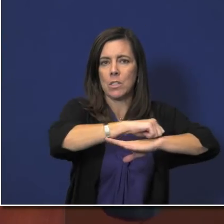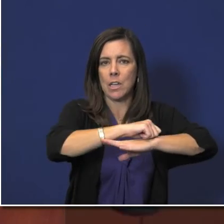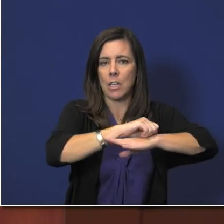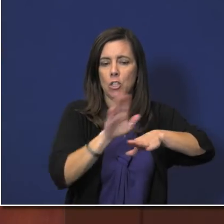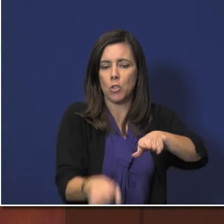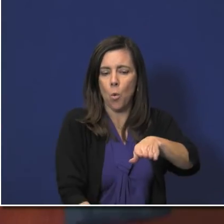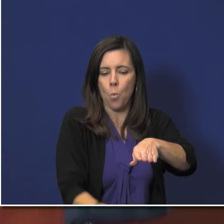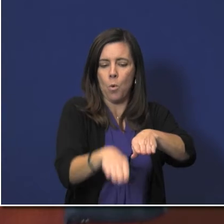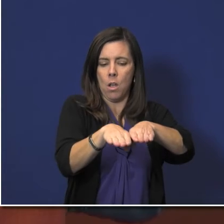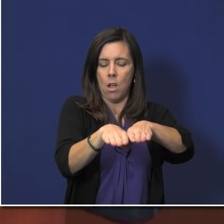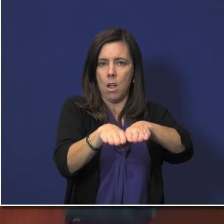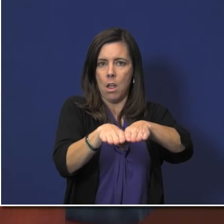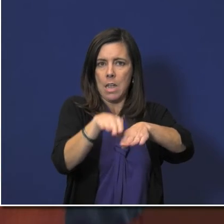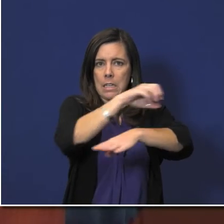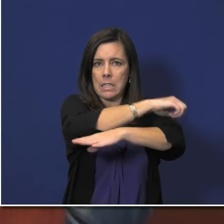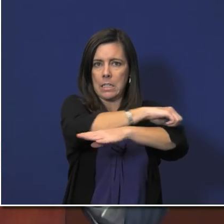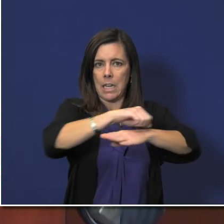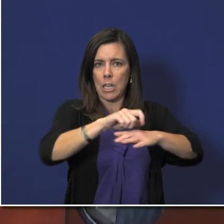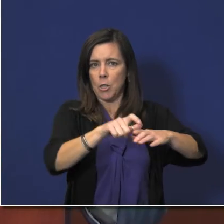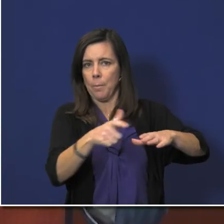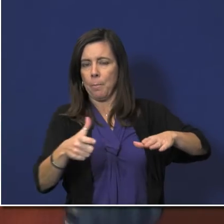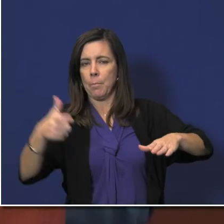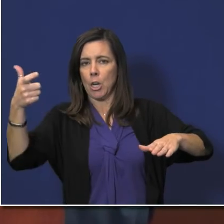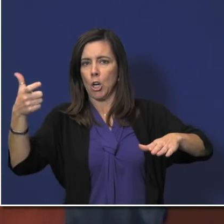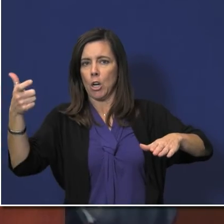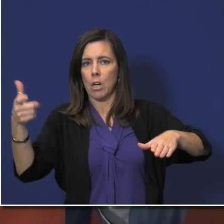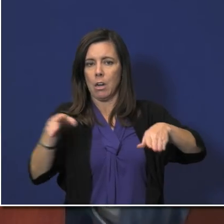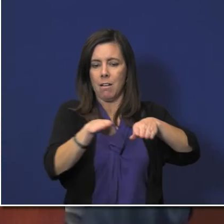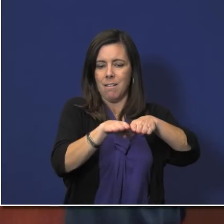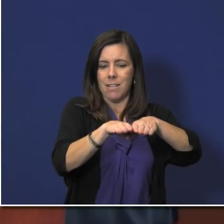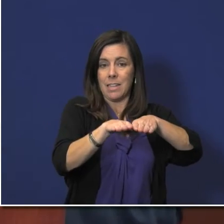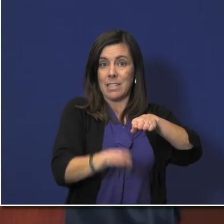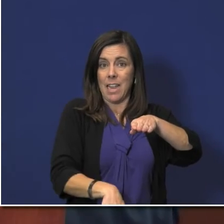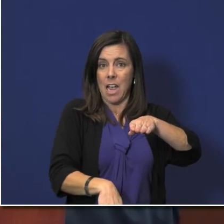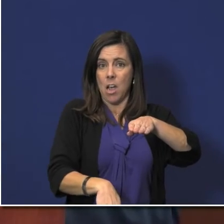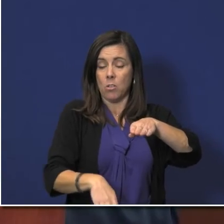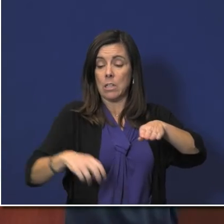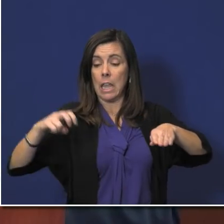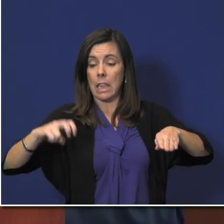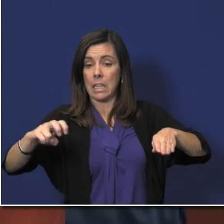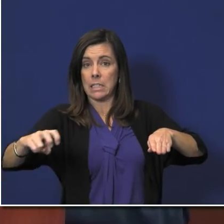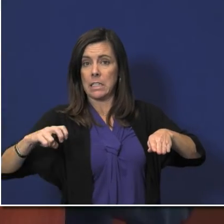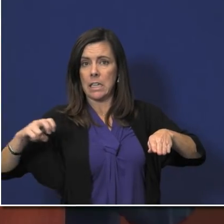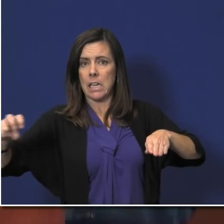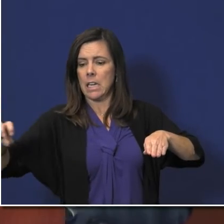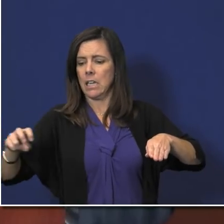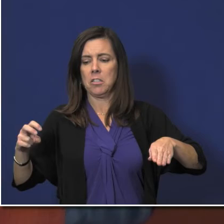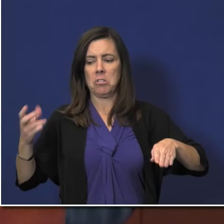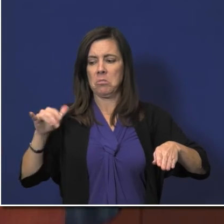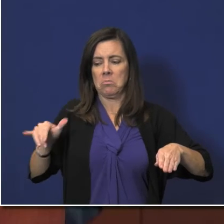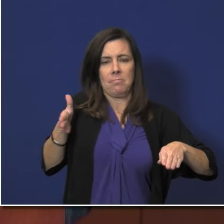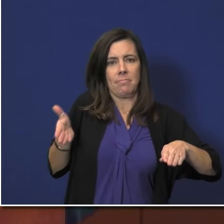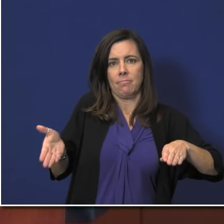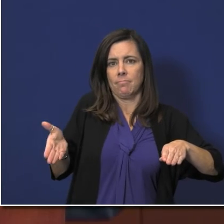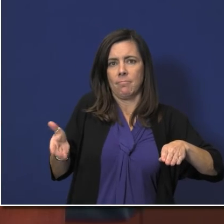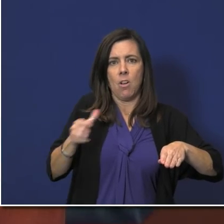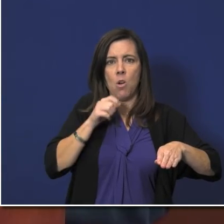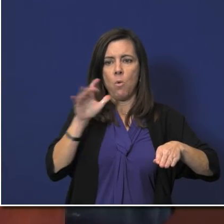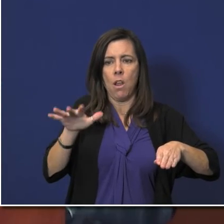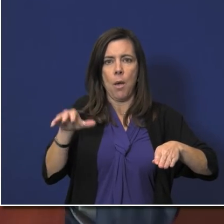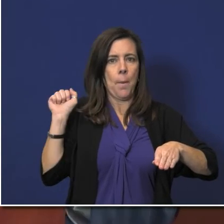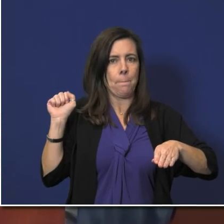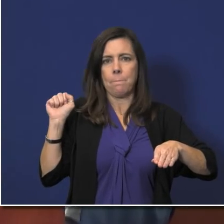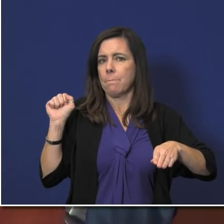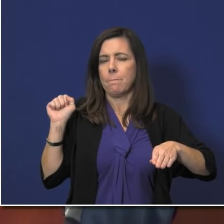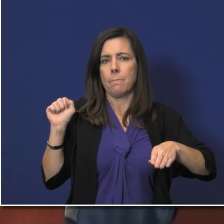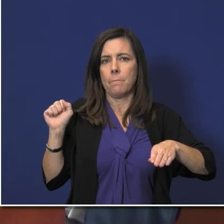the stage larger. When it goes down, you don't have to remove seats. That's another design approach. We wanted to make sure we didn't do that in this facility so